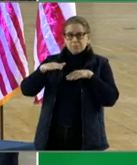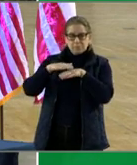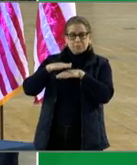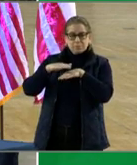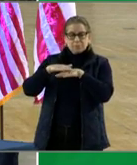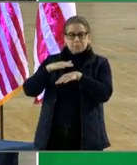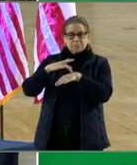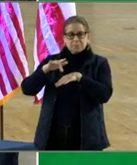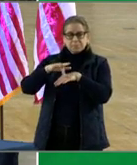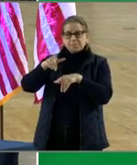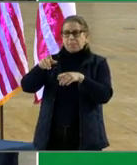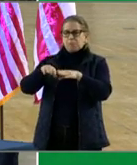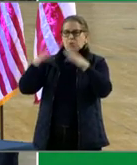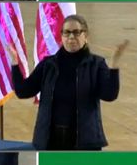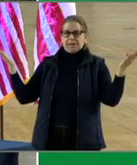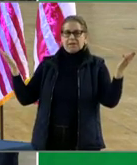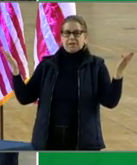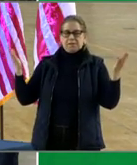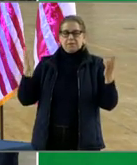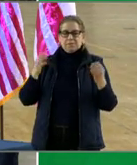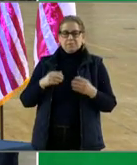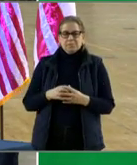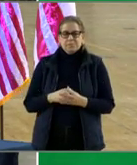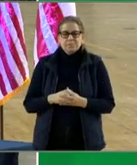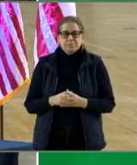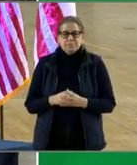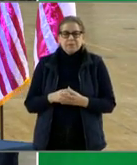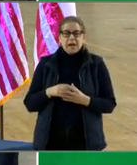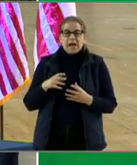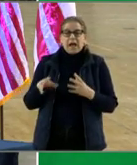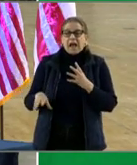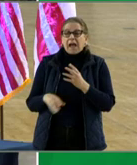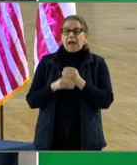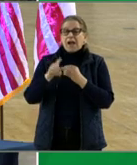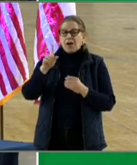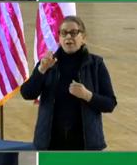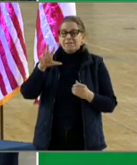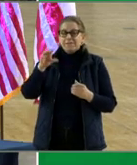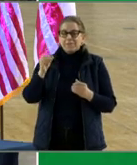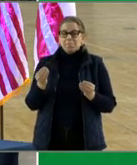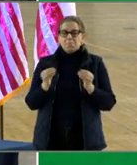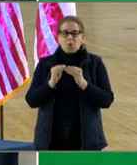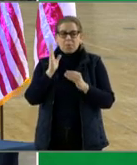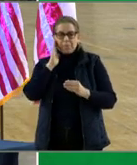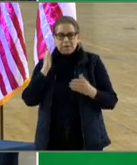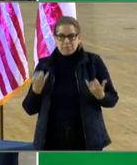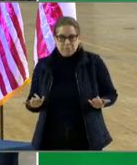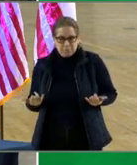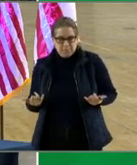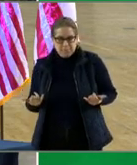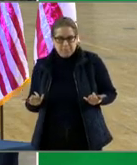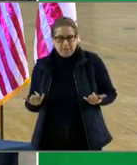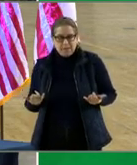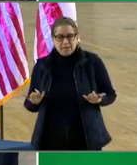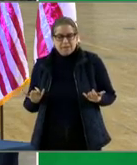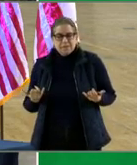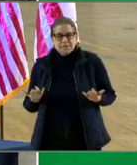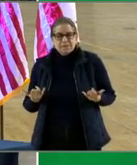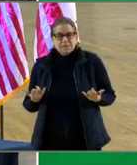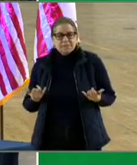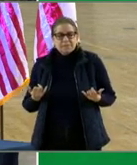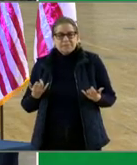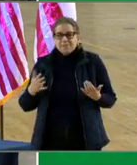facility and adding an additional 150 beds to our system just by looking at the underutilization of that